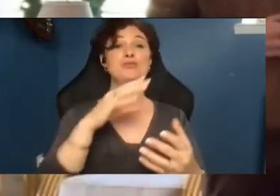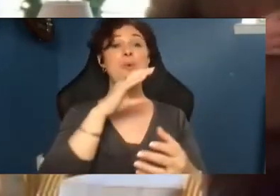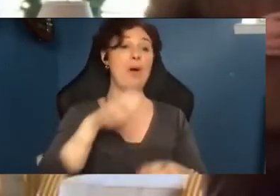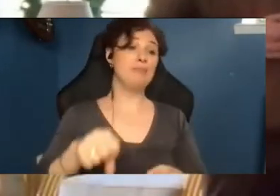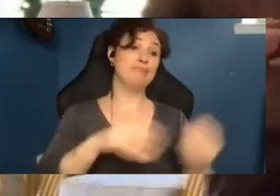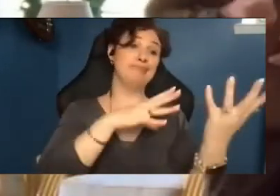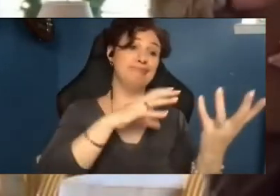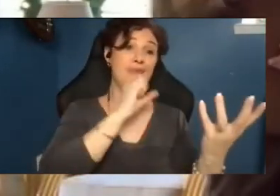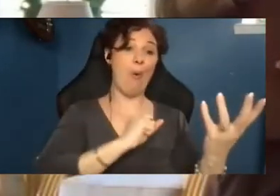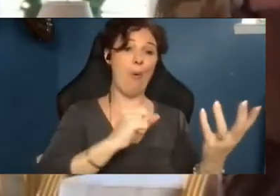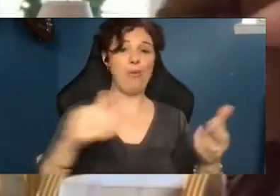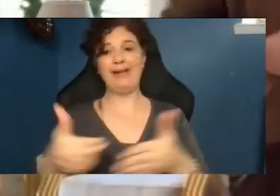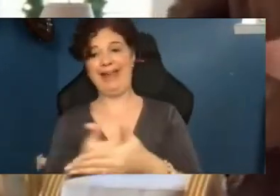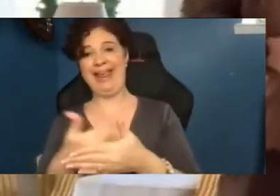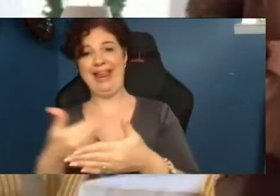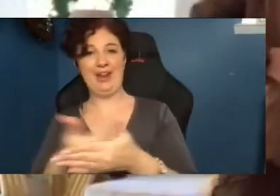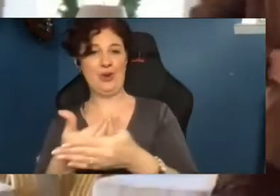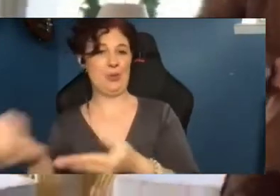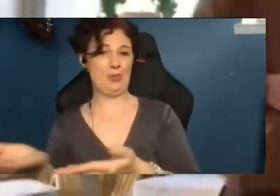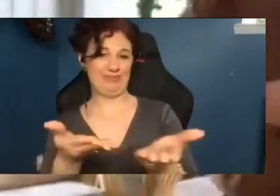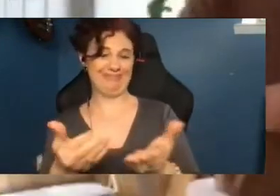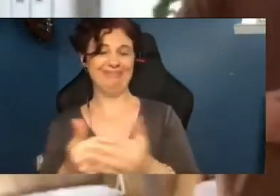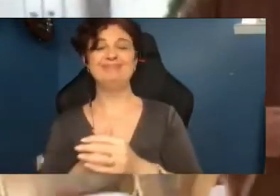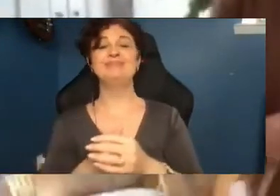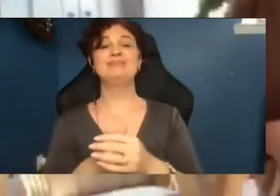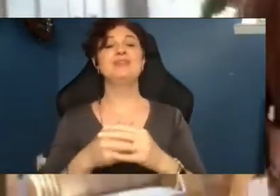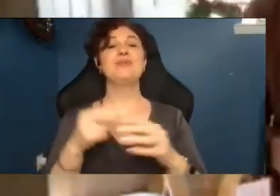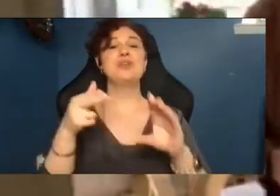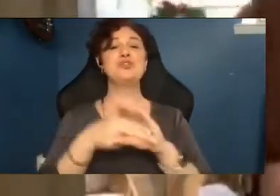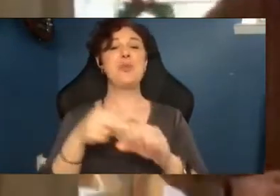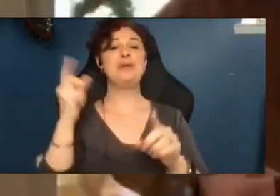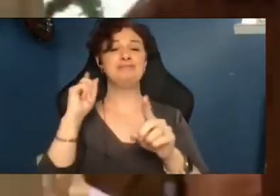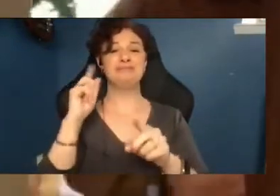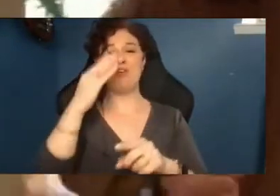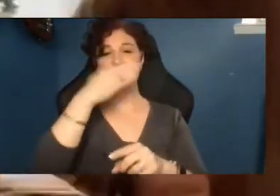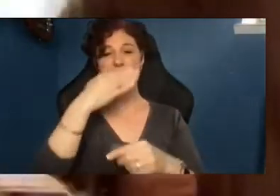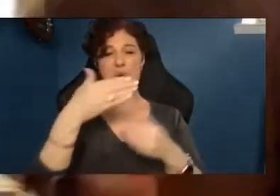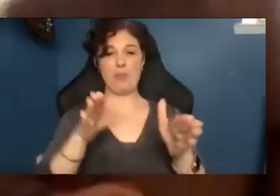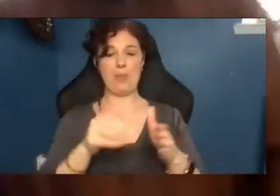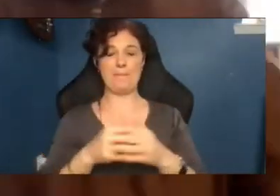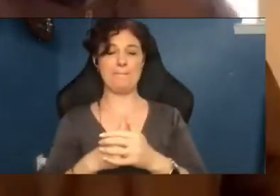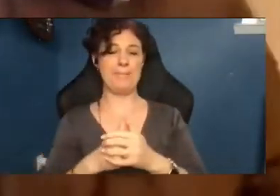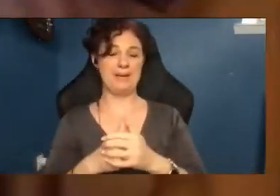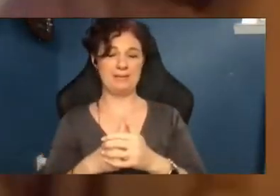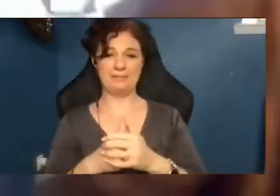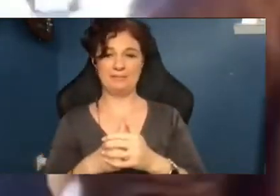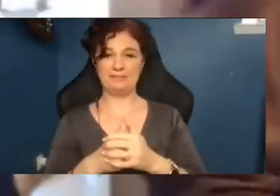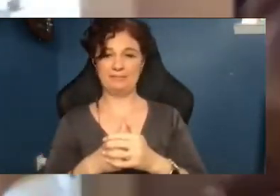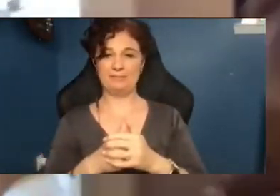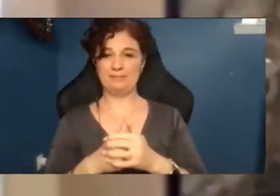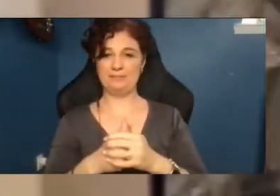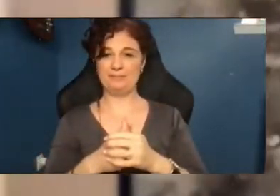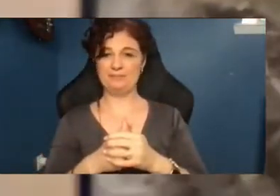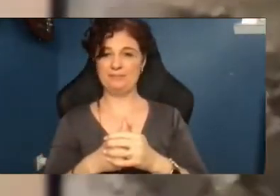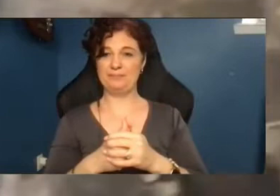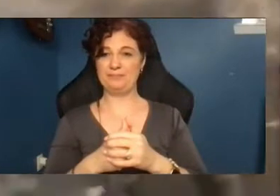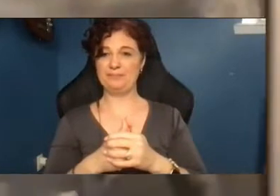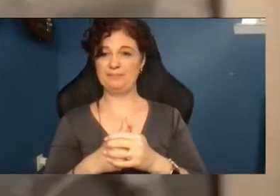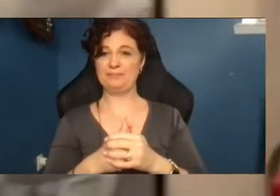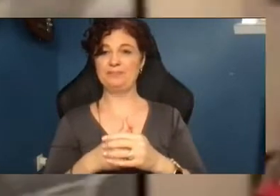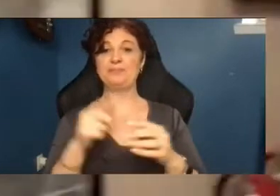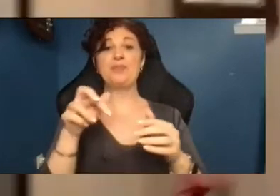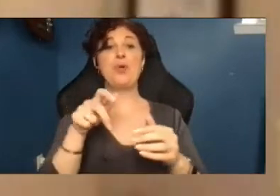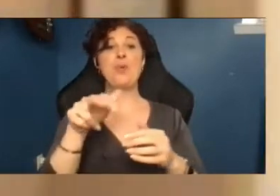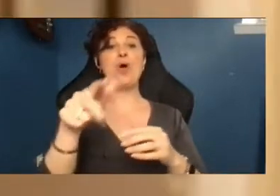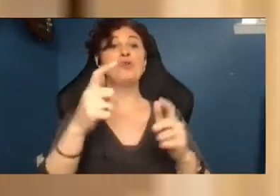new. Would you like to join me into the front room? Let's move on that way. All right. So we're going to